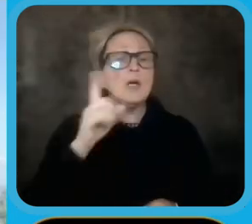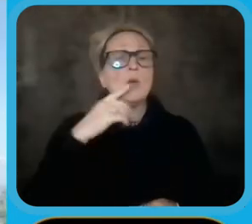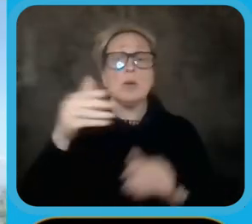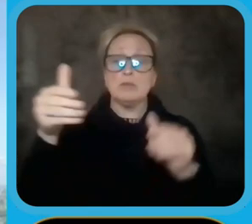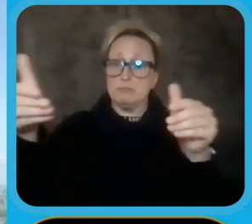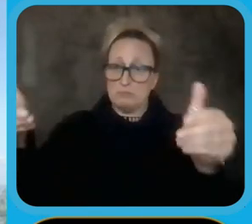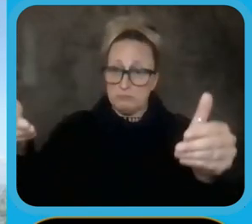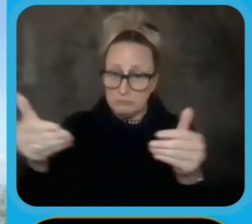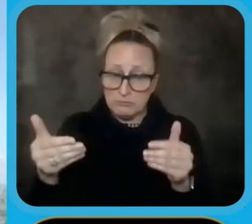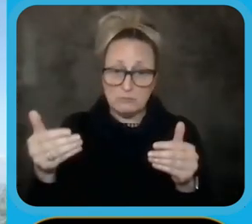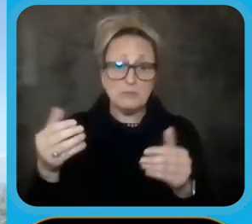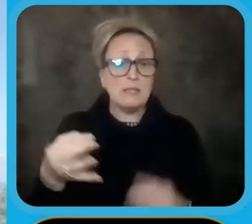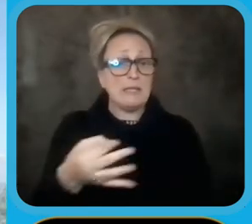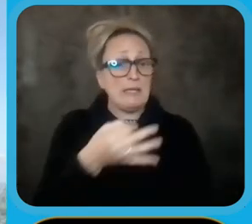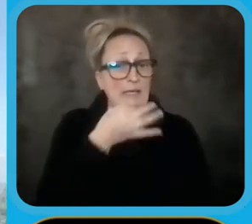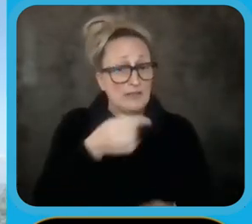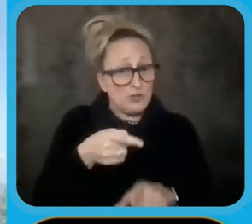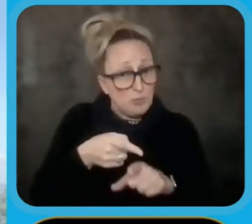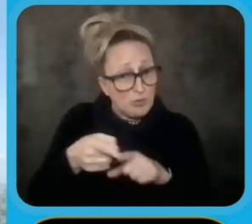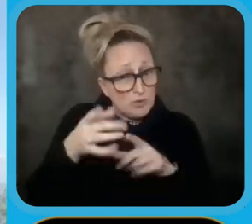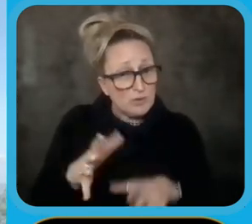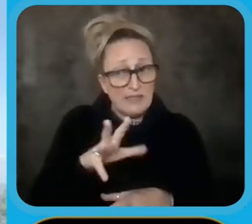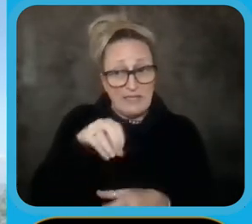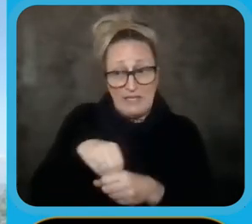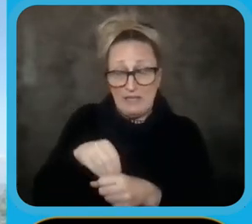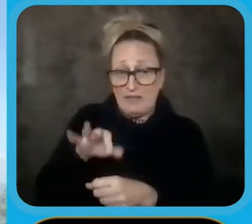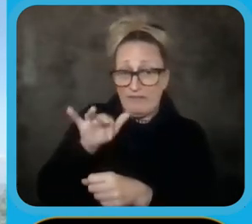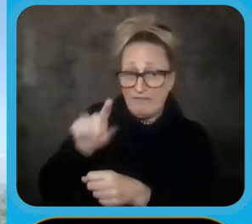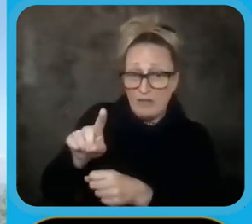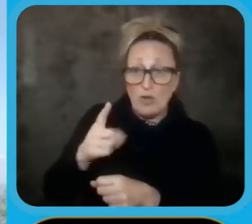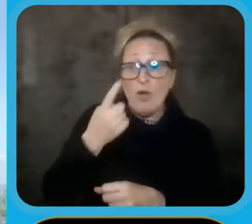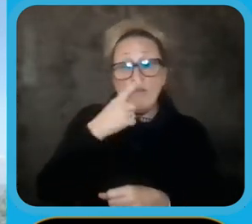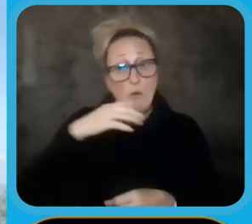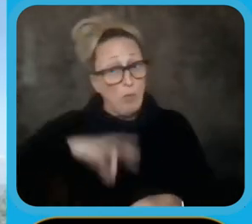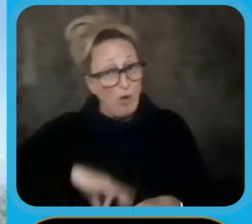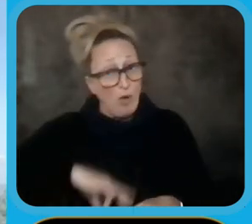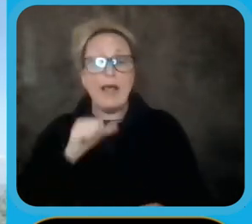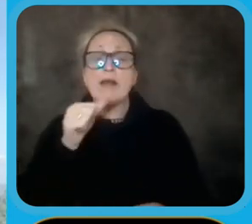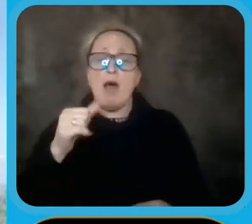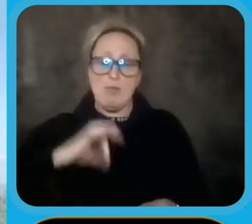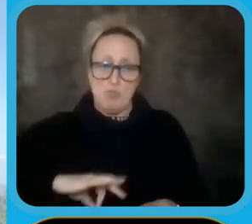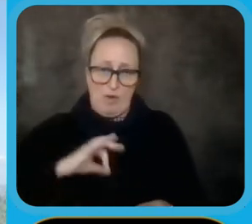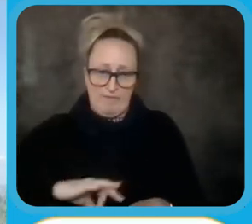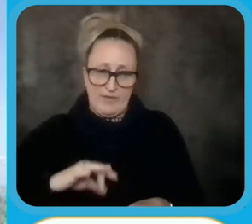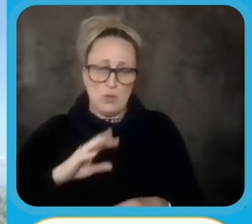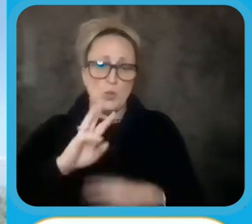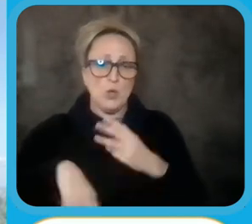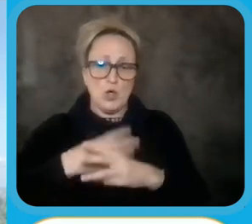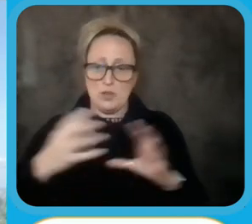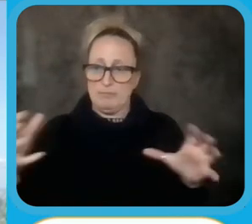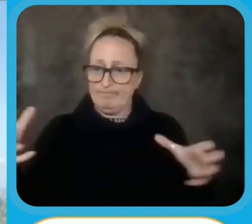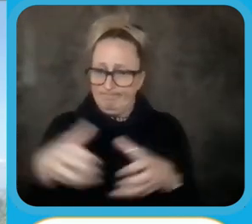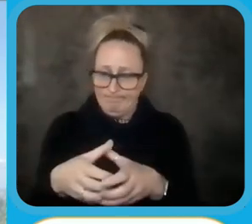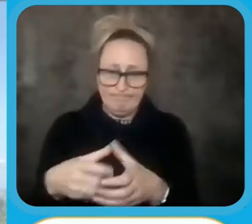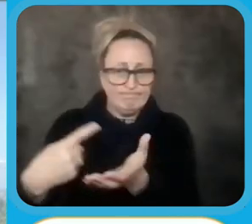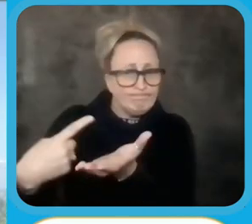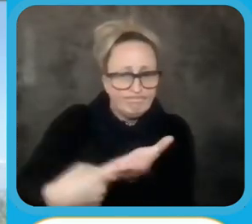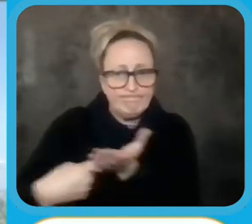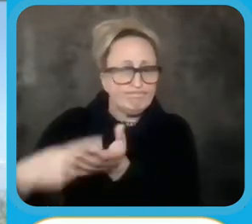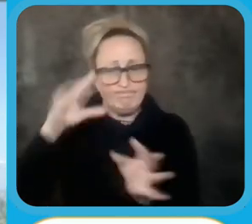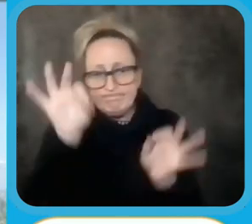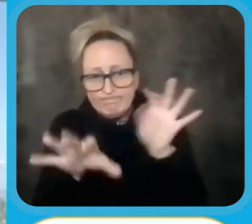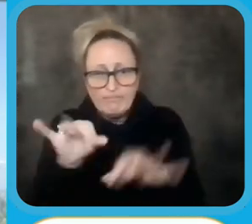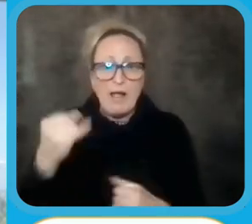invite experts in the field, both from the for-profit and nonprofit world, to come up with ideas,